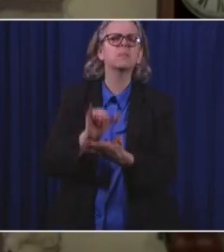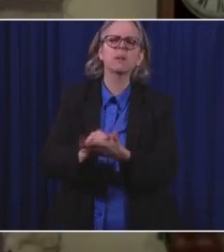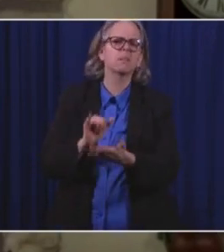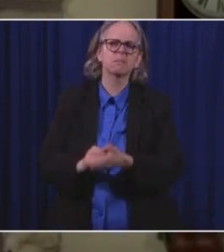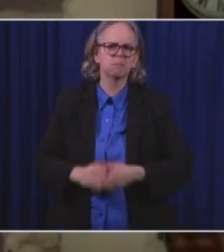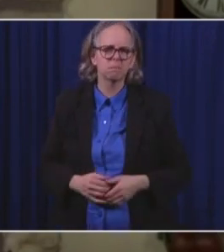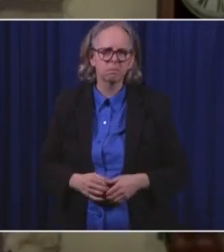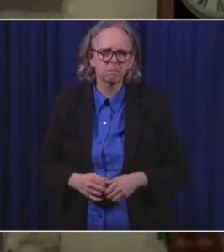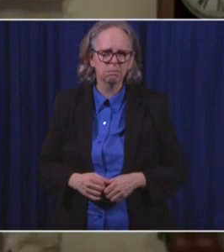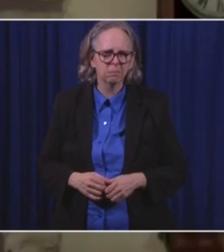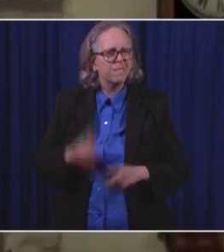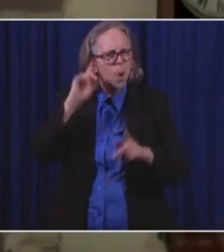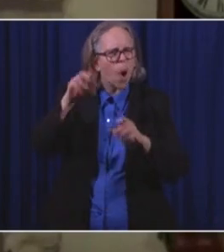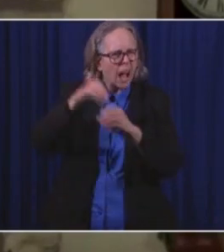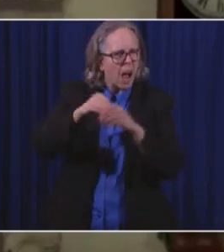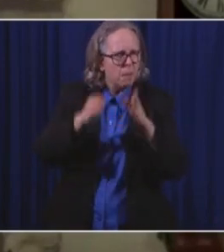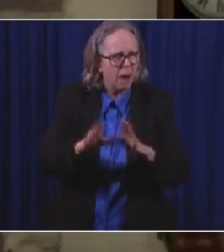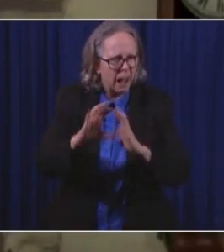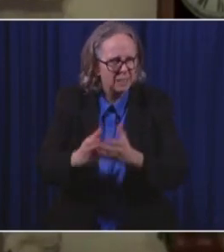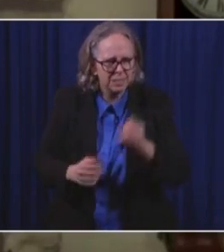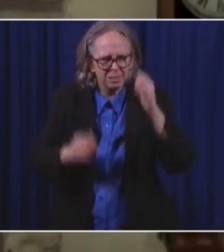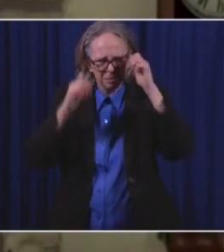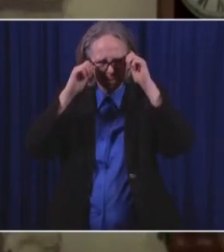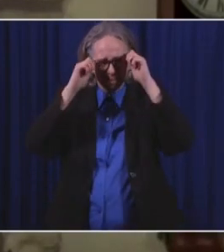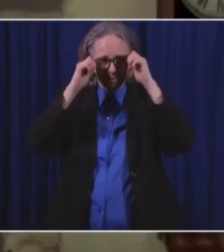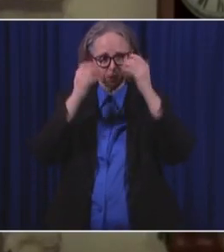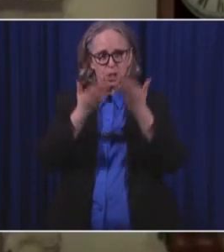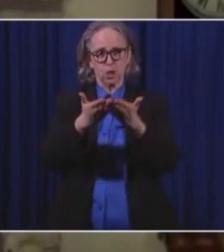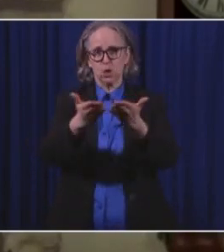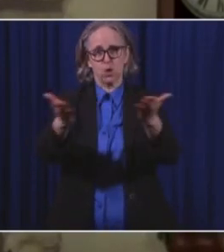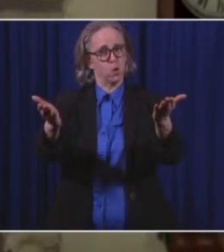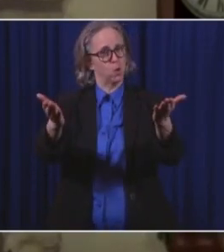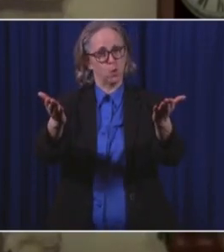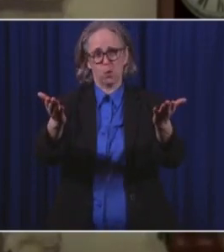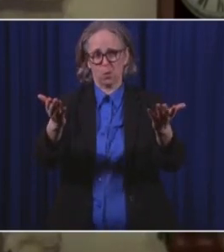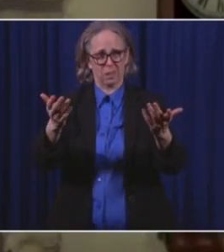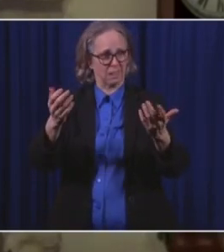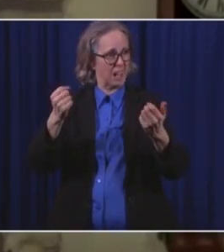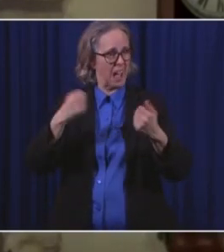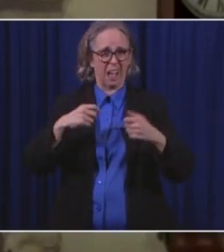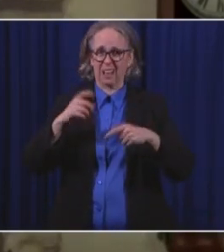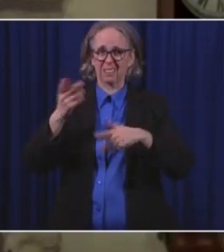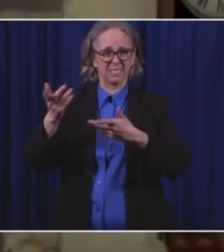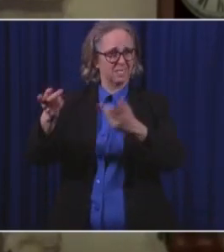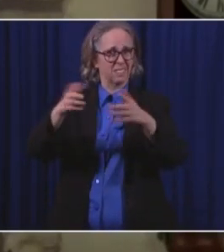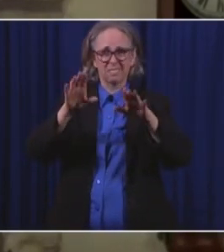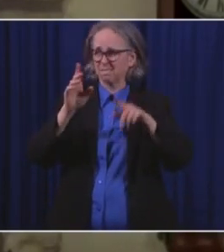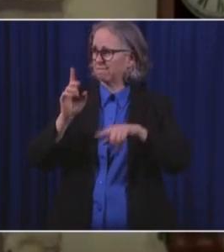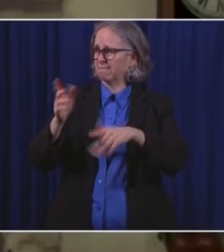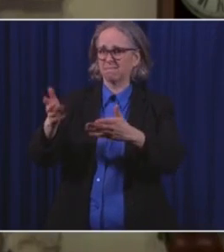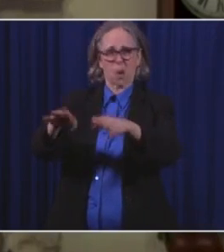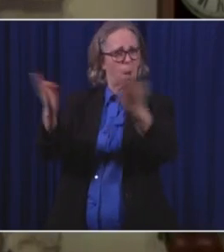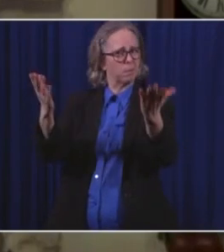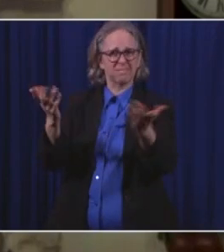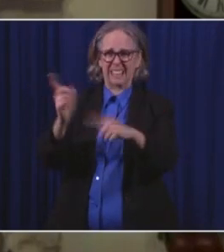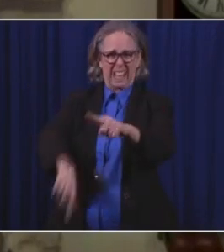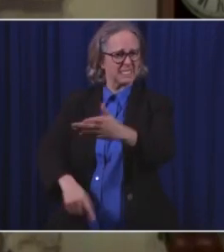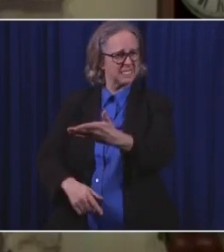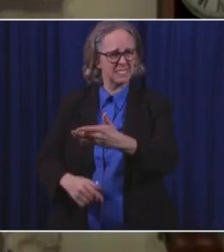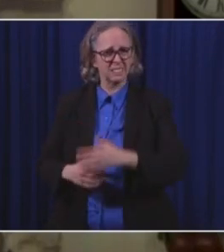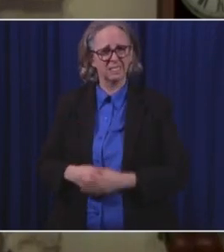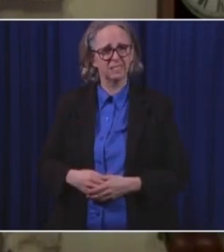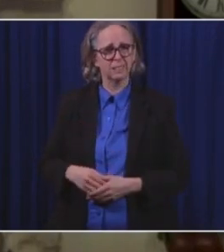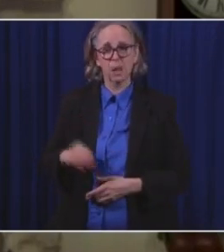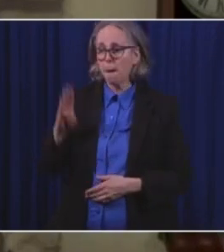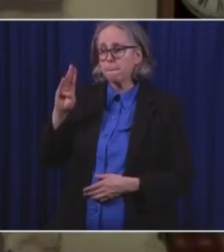Things will not be where they need to be. Why? Schools won't be able to put bus drivers in the bus. They